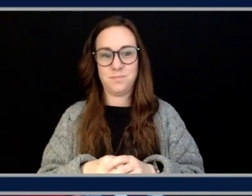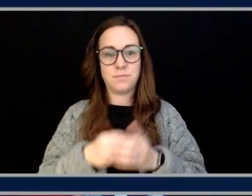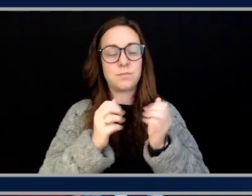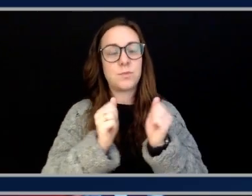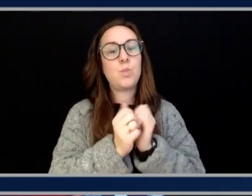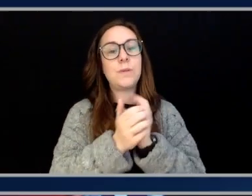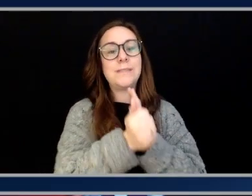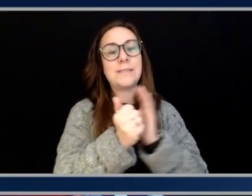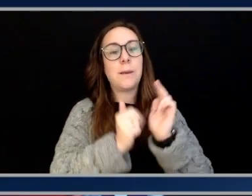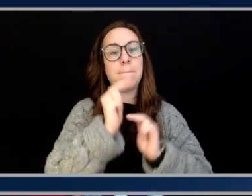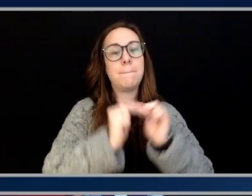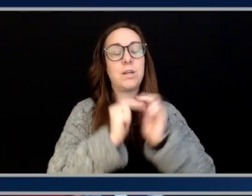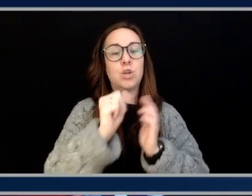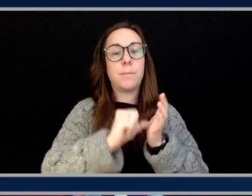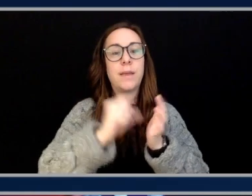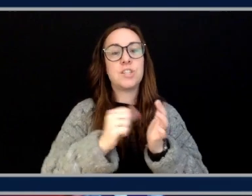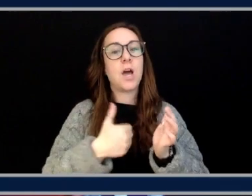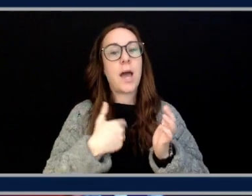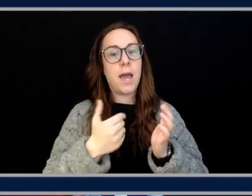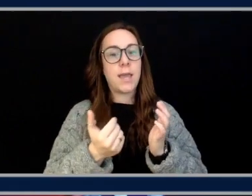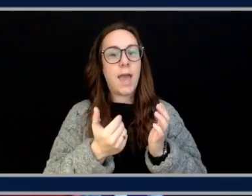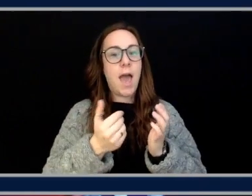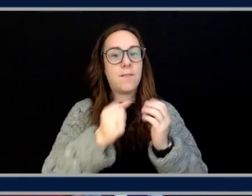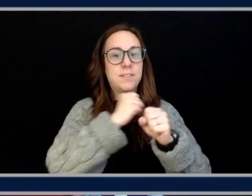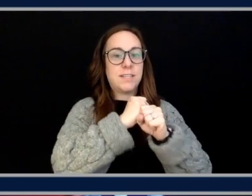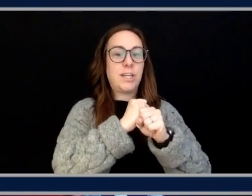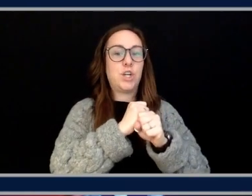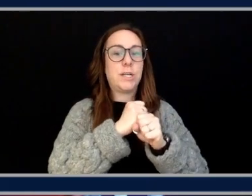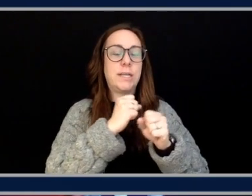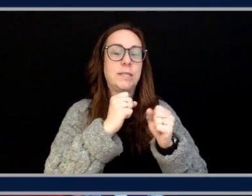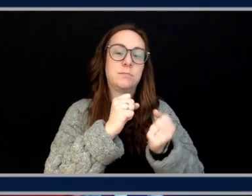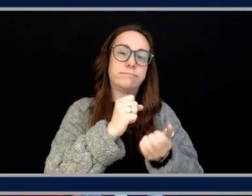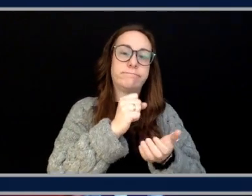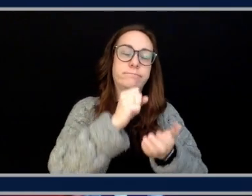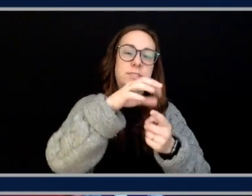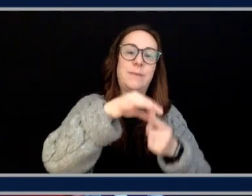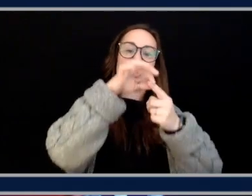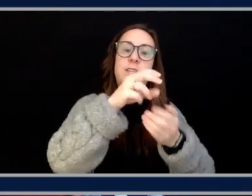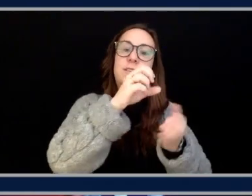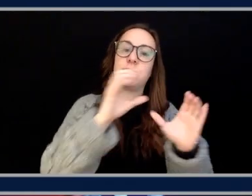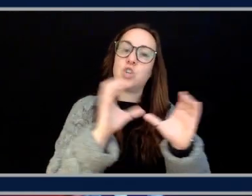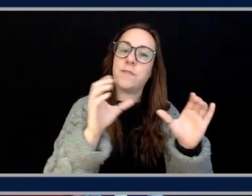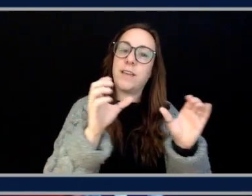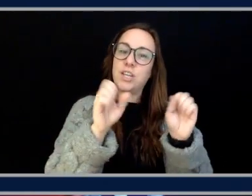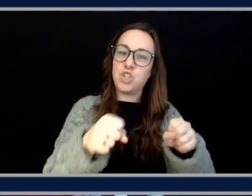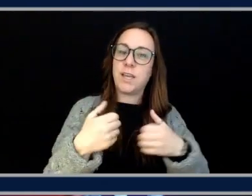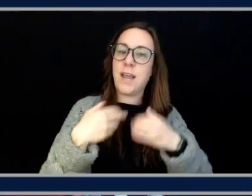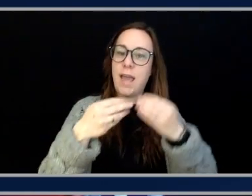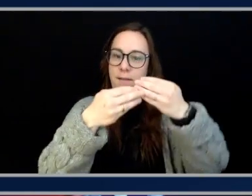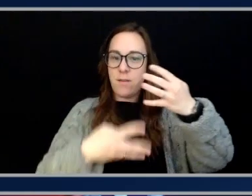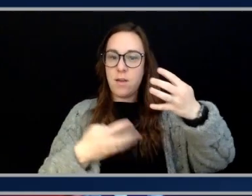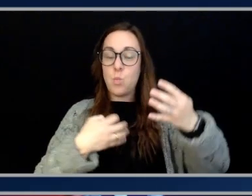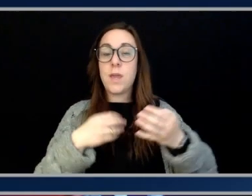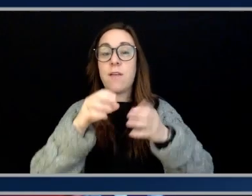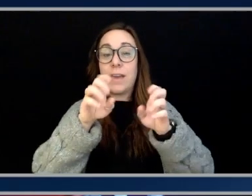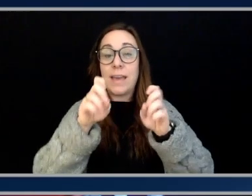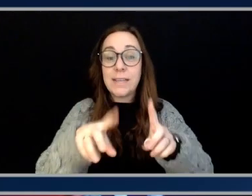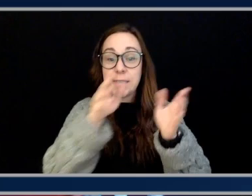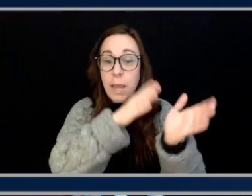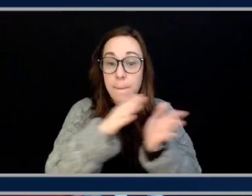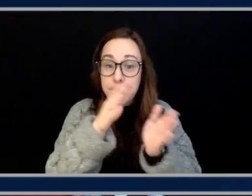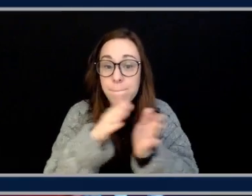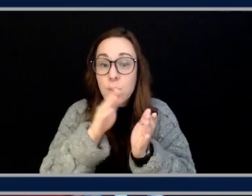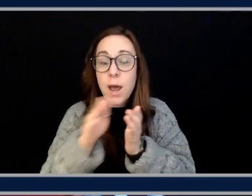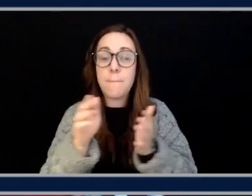I mean, I have the security specialty certification up here, just to kind of highlight. You have what would we be looking at? You have the exam prep. There's the